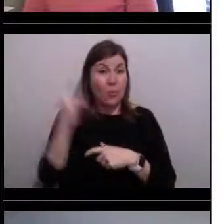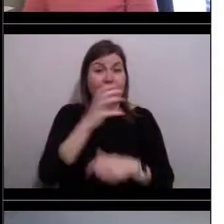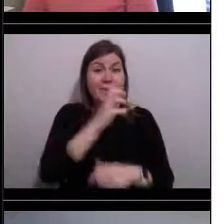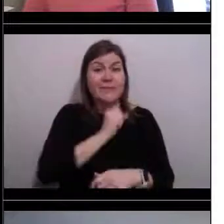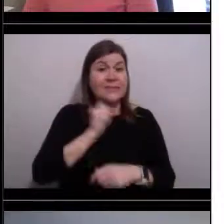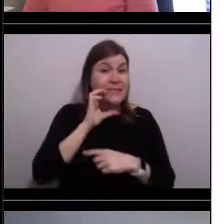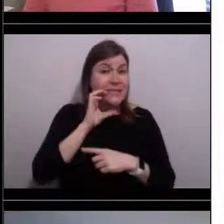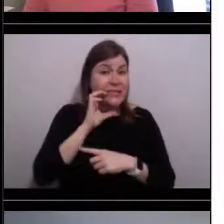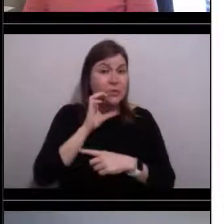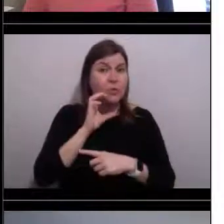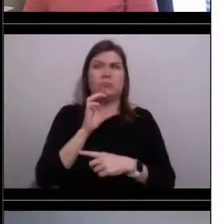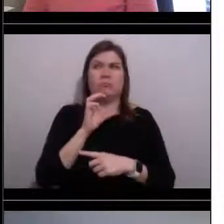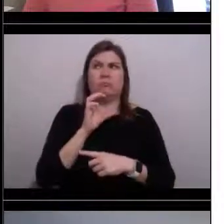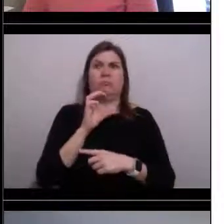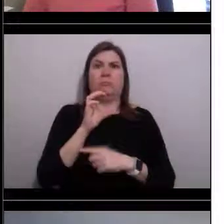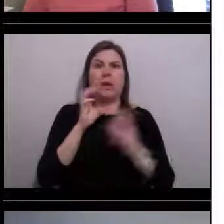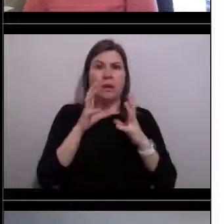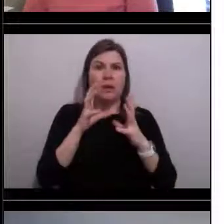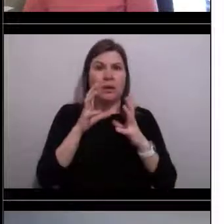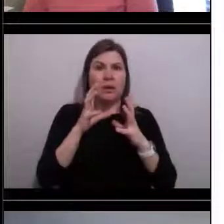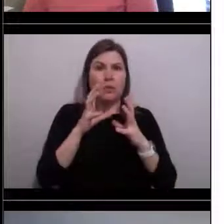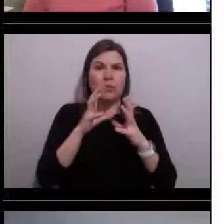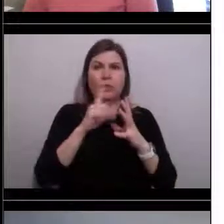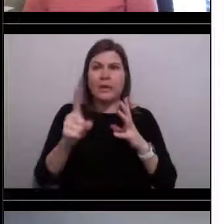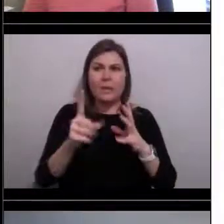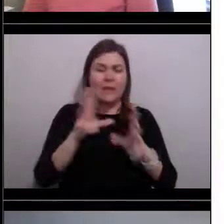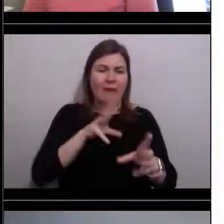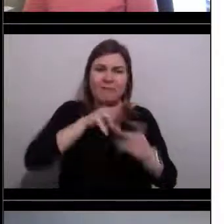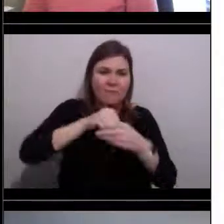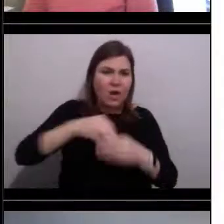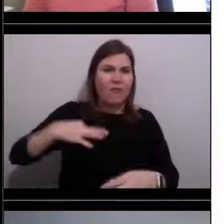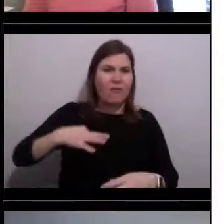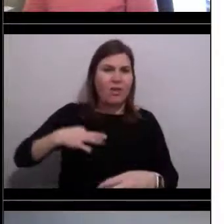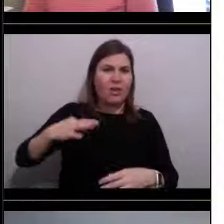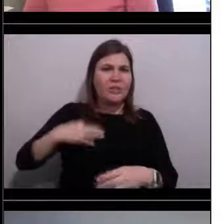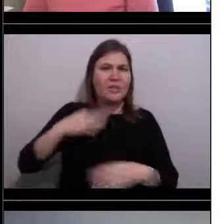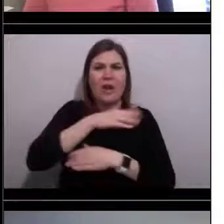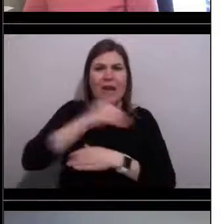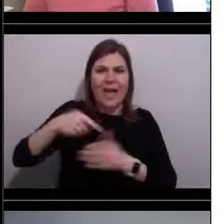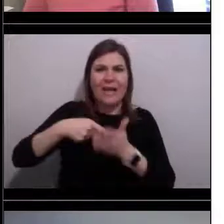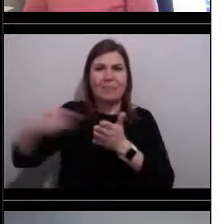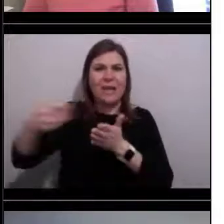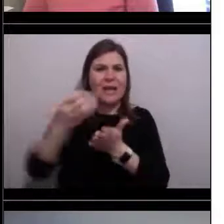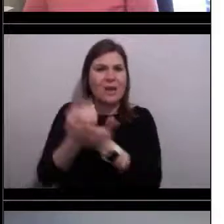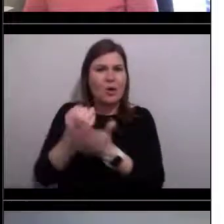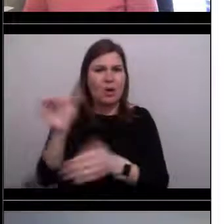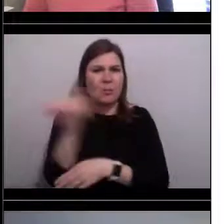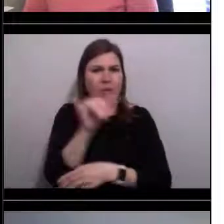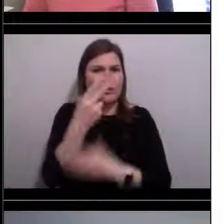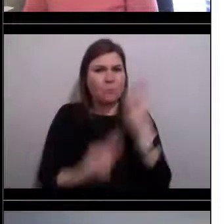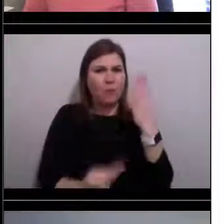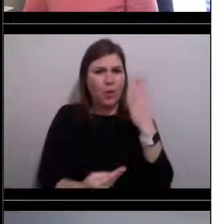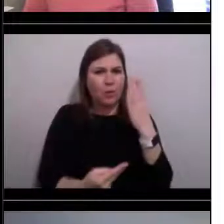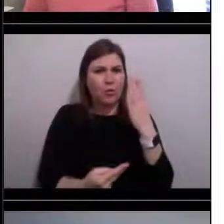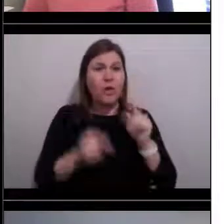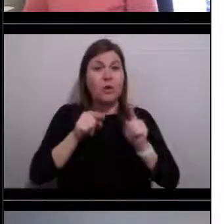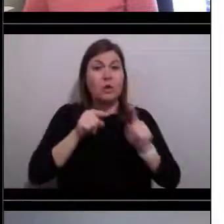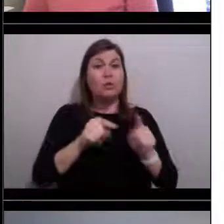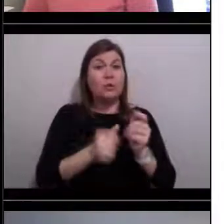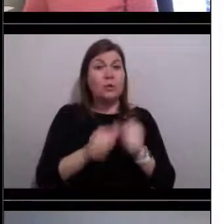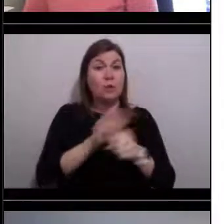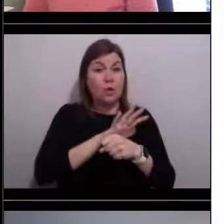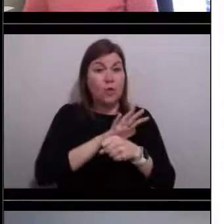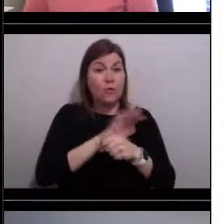are huge in terms of the volunteer sector and in the paid economy. And certainly right now during COVID, lots of people that